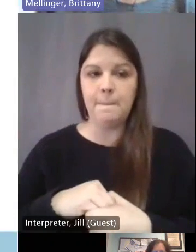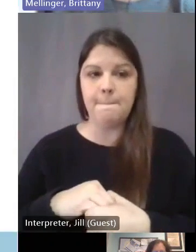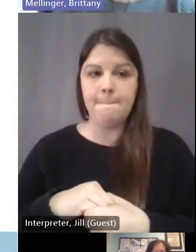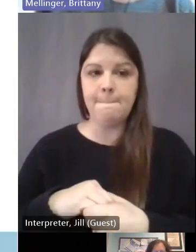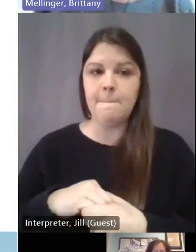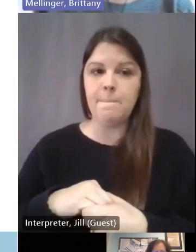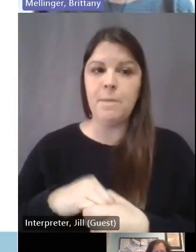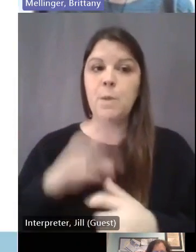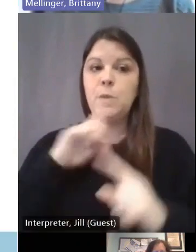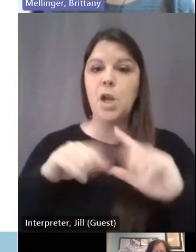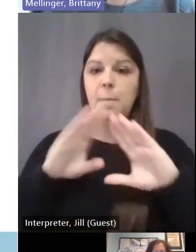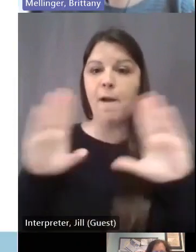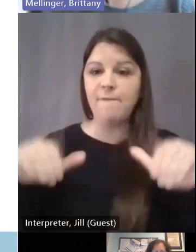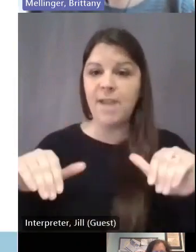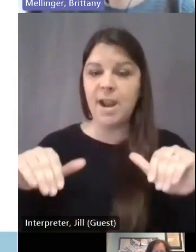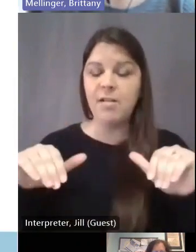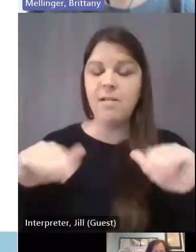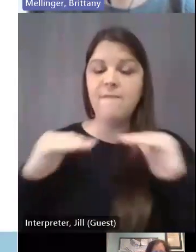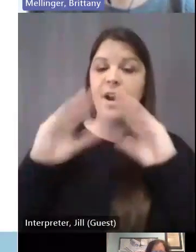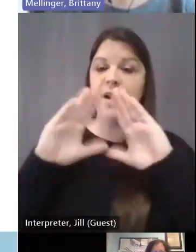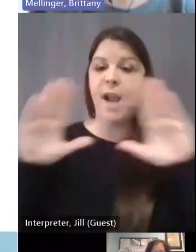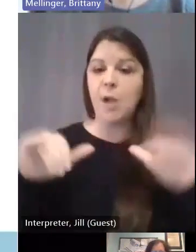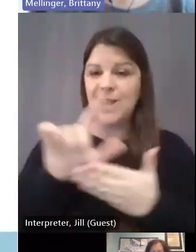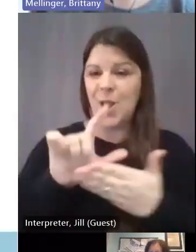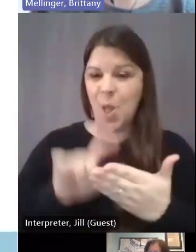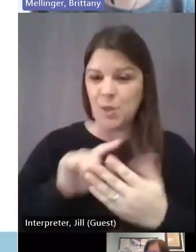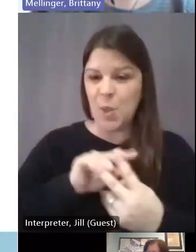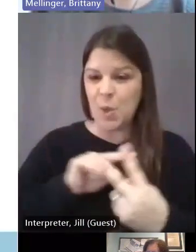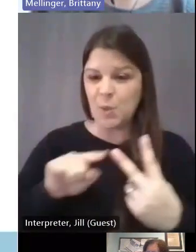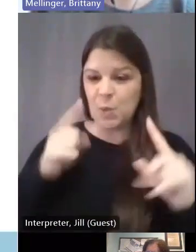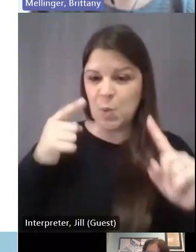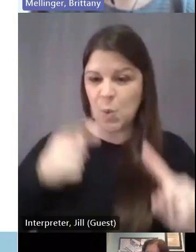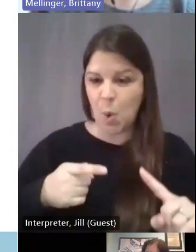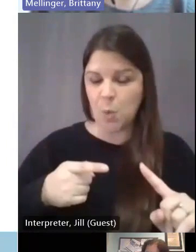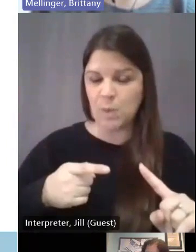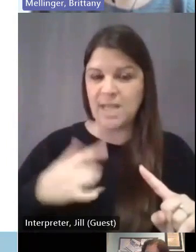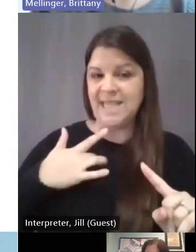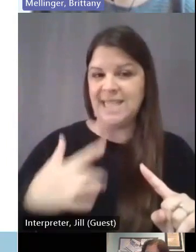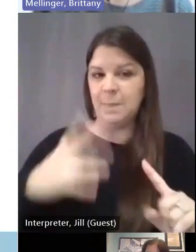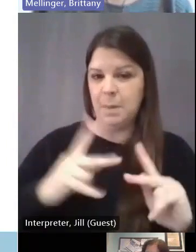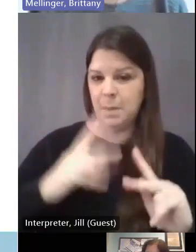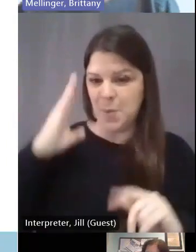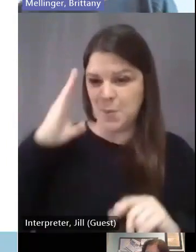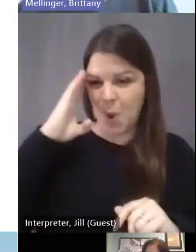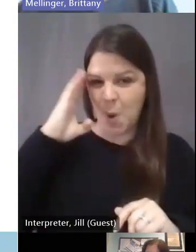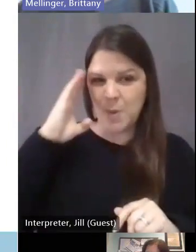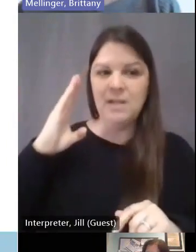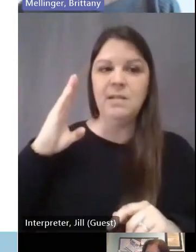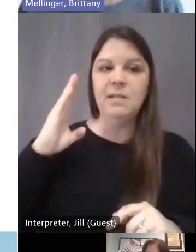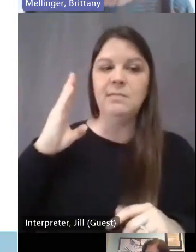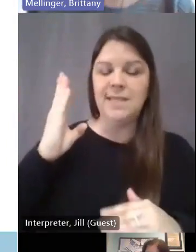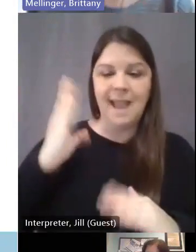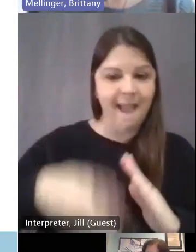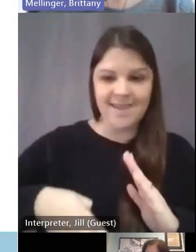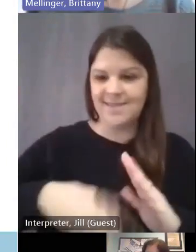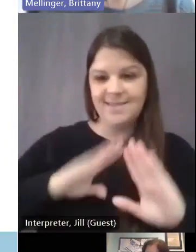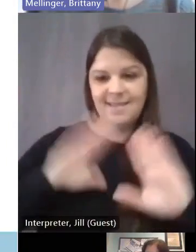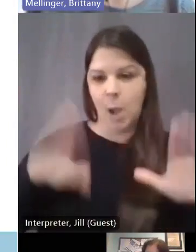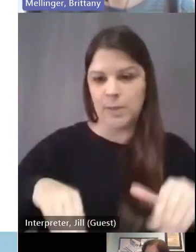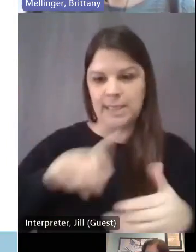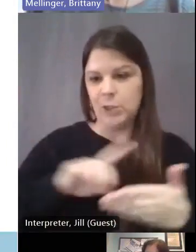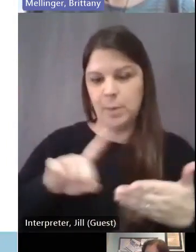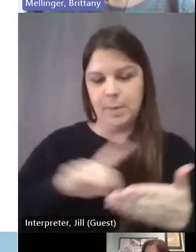When we talk about fair housing laws, they've got two goals. And the first one often gets a lot of the attention, ending housing discrimination. That's what we're going to be